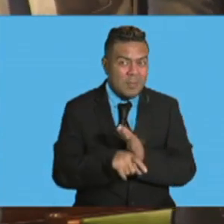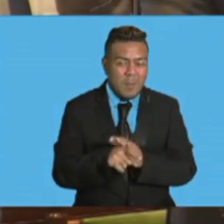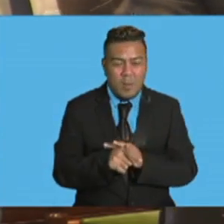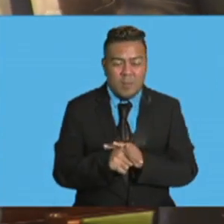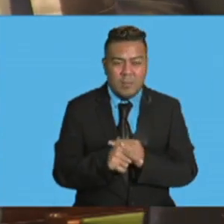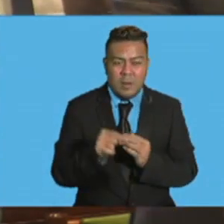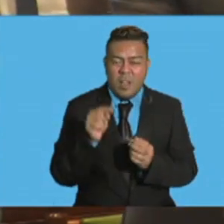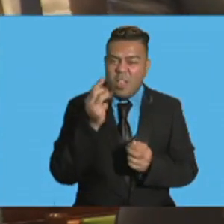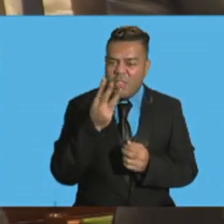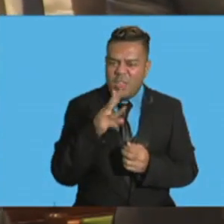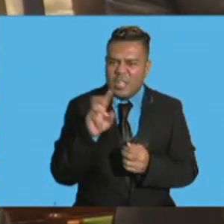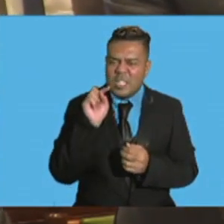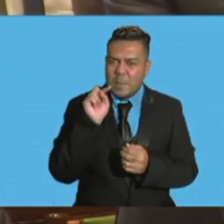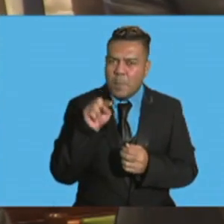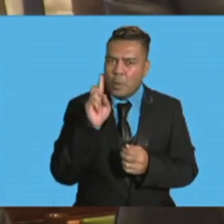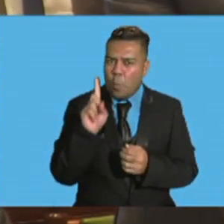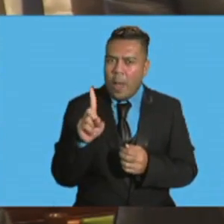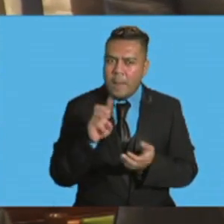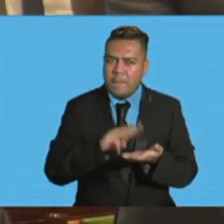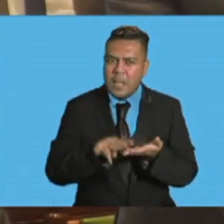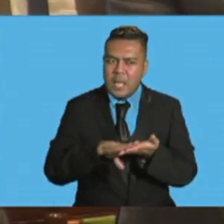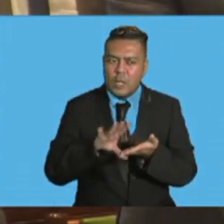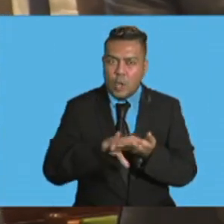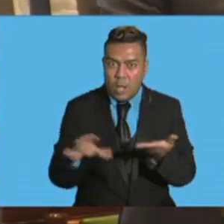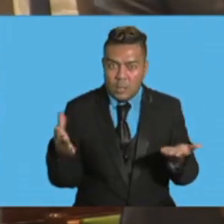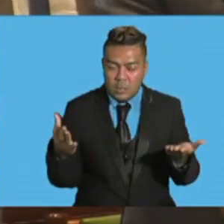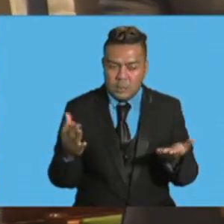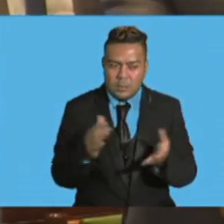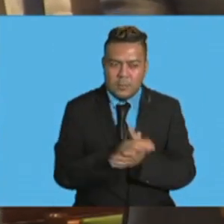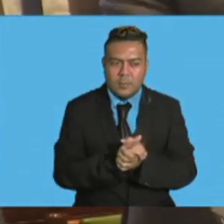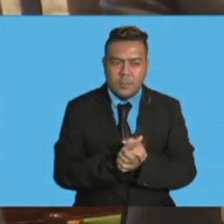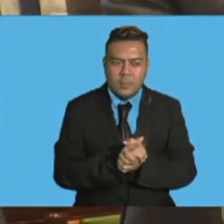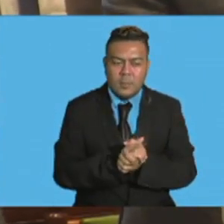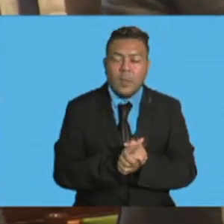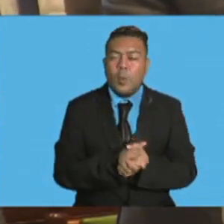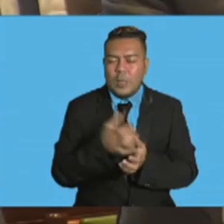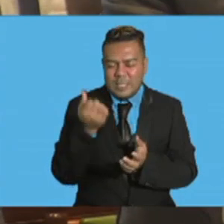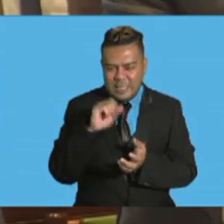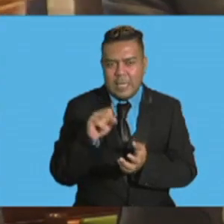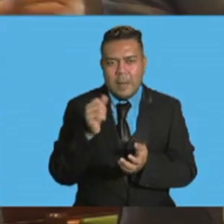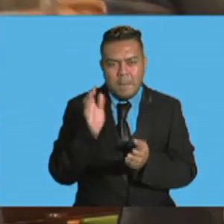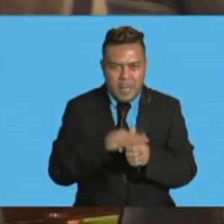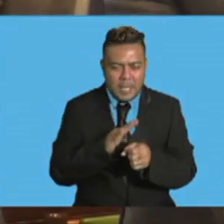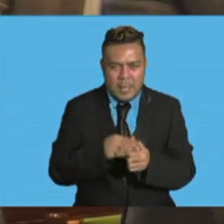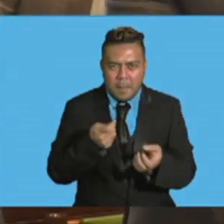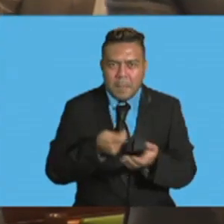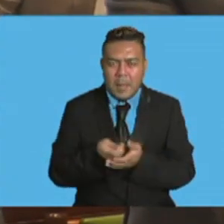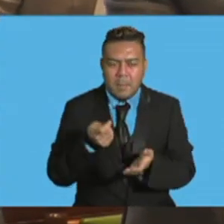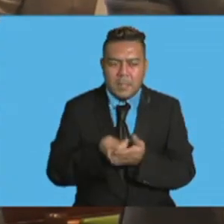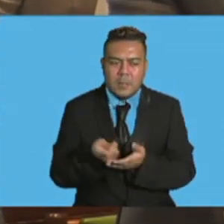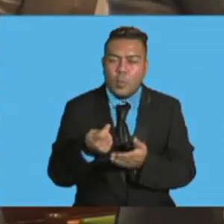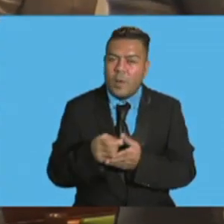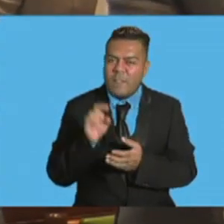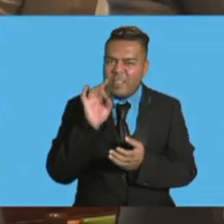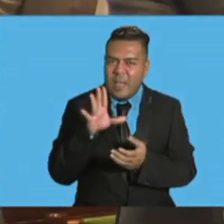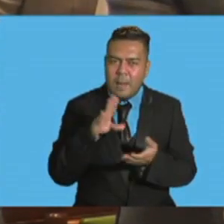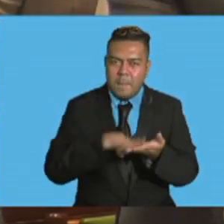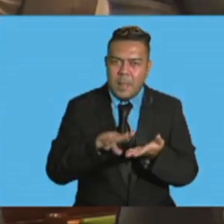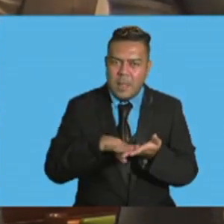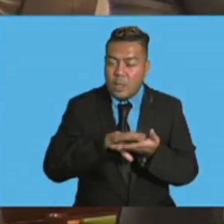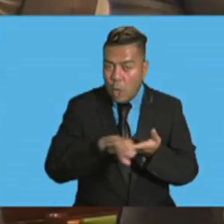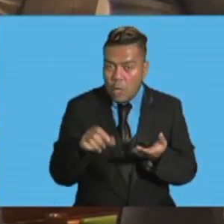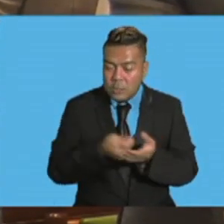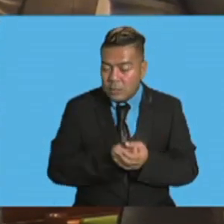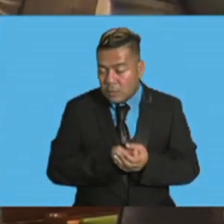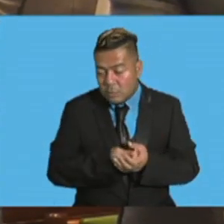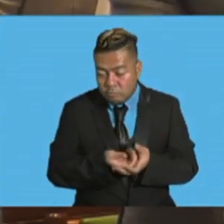at this point in time, $13.1 million. And we are still making payments on this. The government had allocated $10 million. We